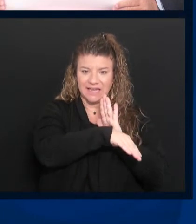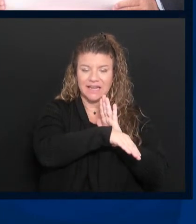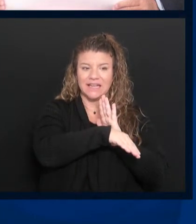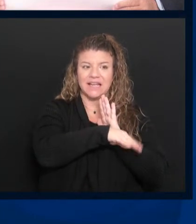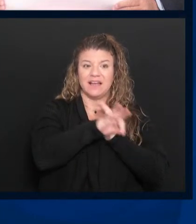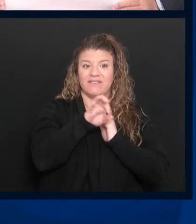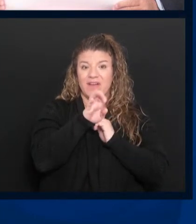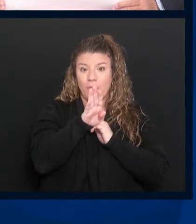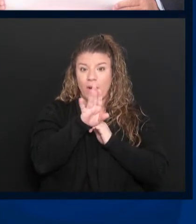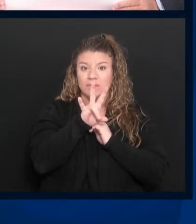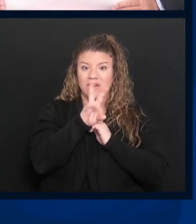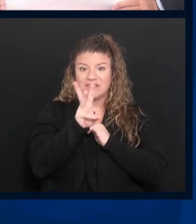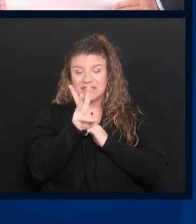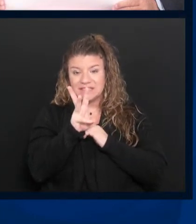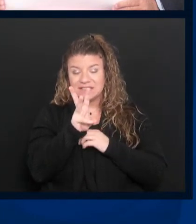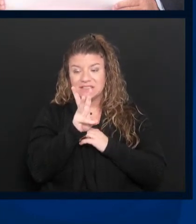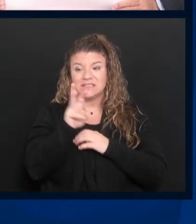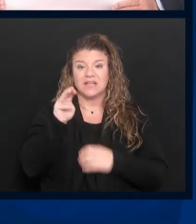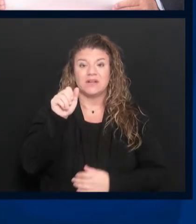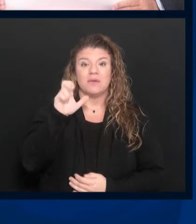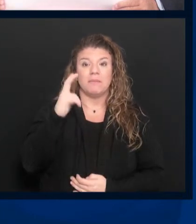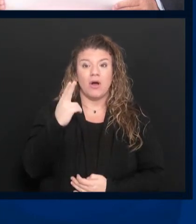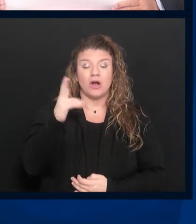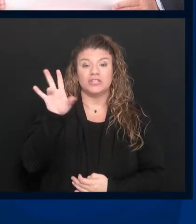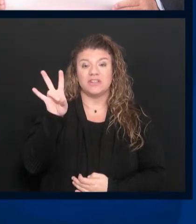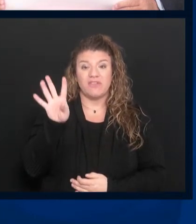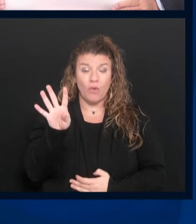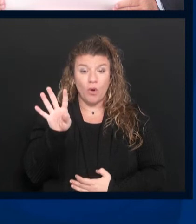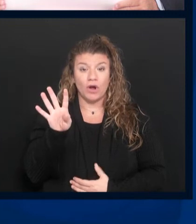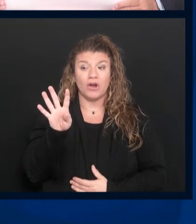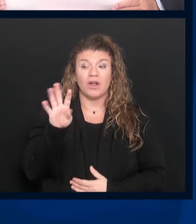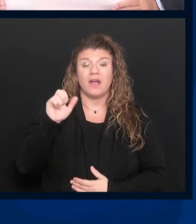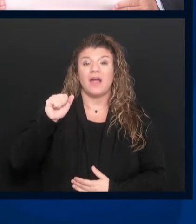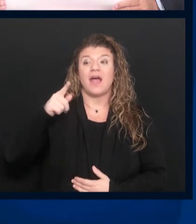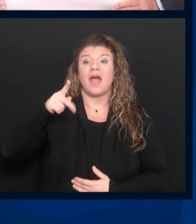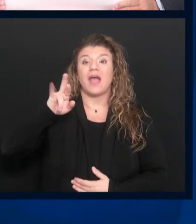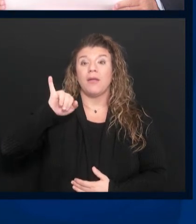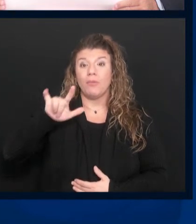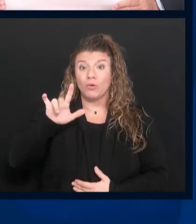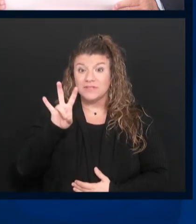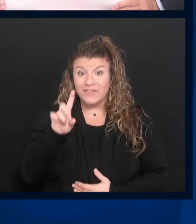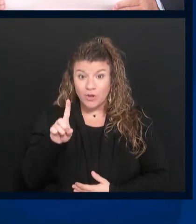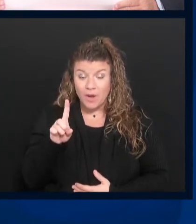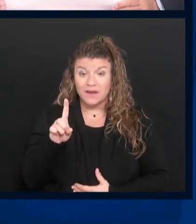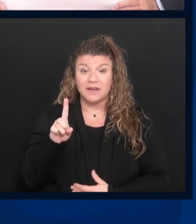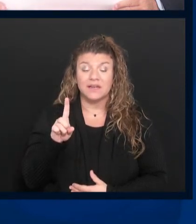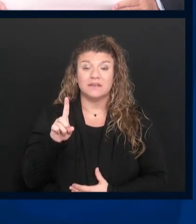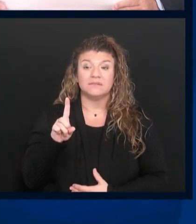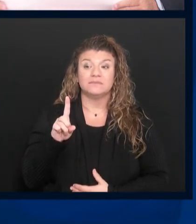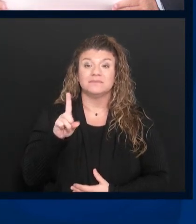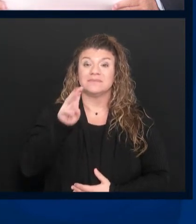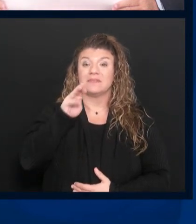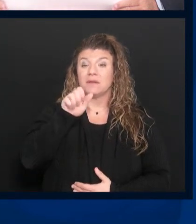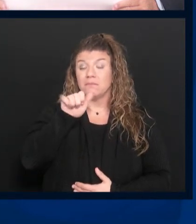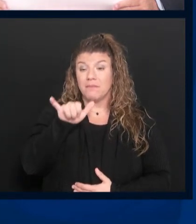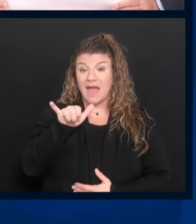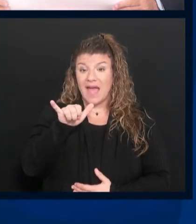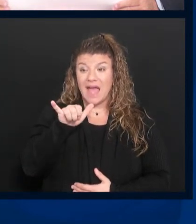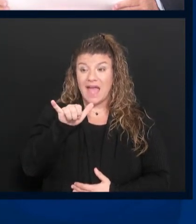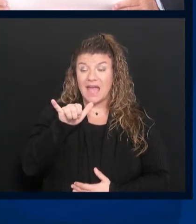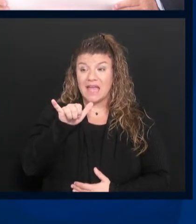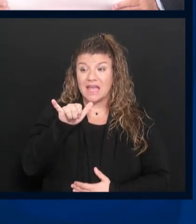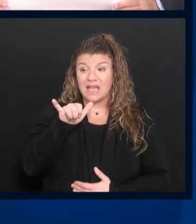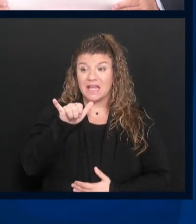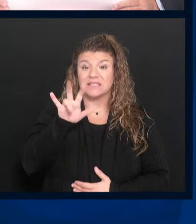February 76, March 74, April 71, May almost